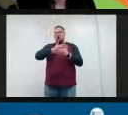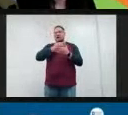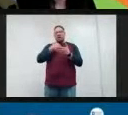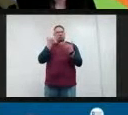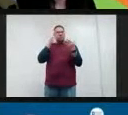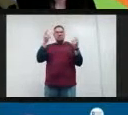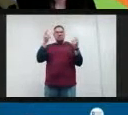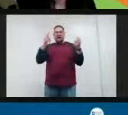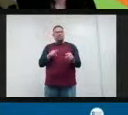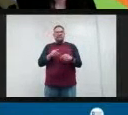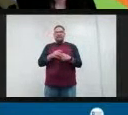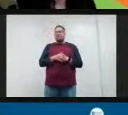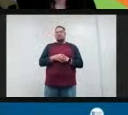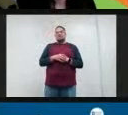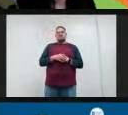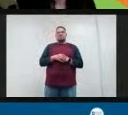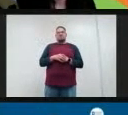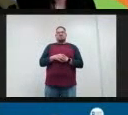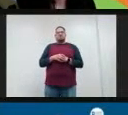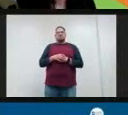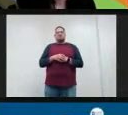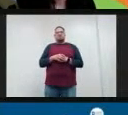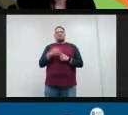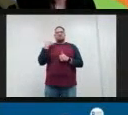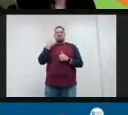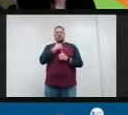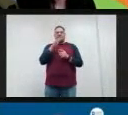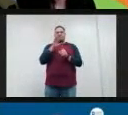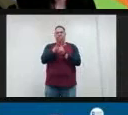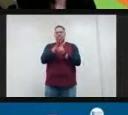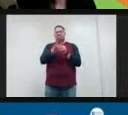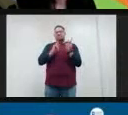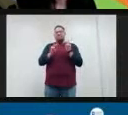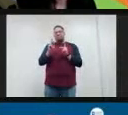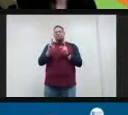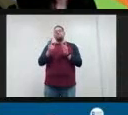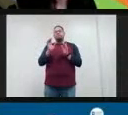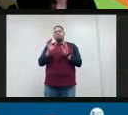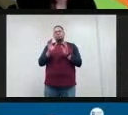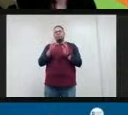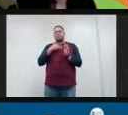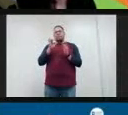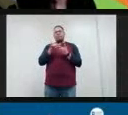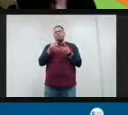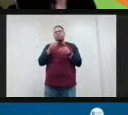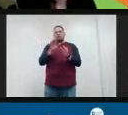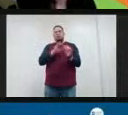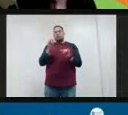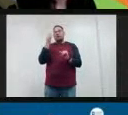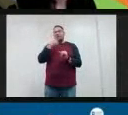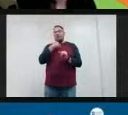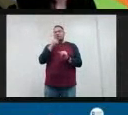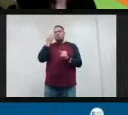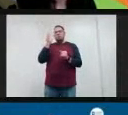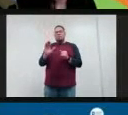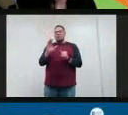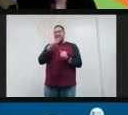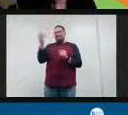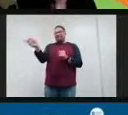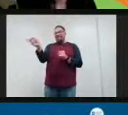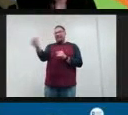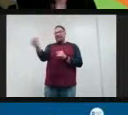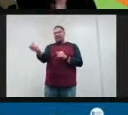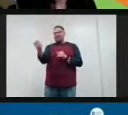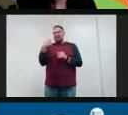on. And I know members of the public feel that way as well. And when I don't know what's going on and they ask me, then,